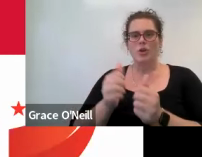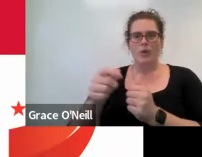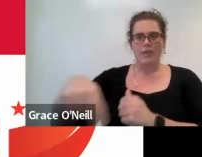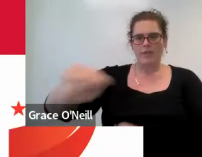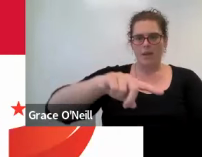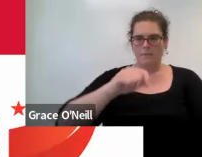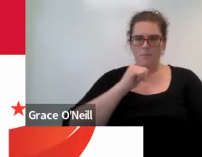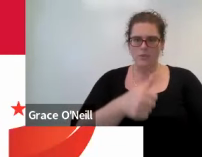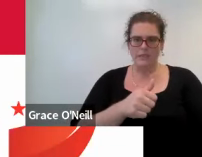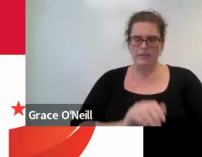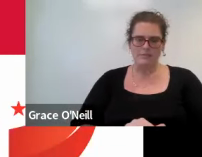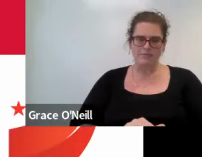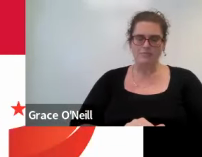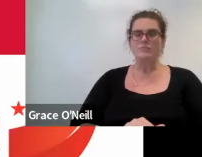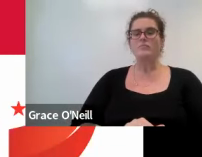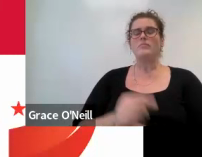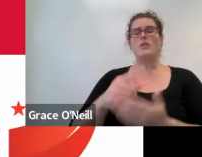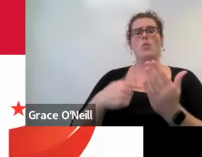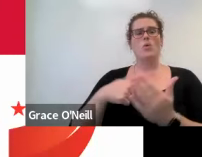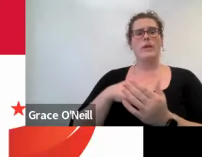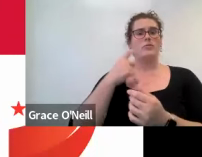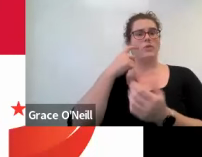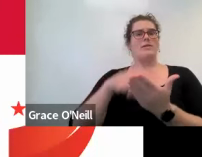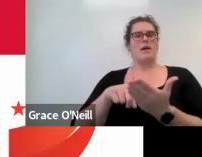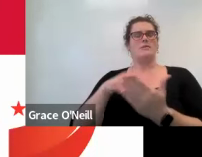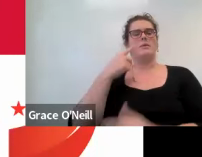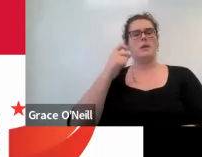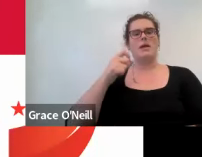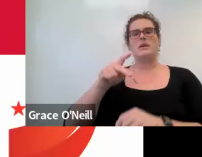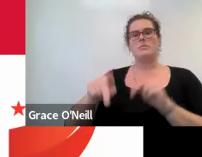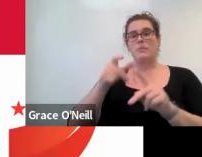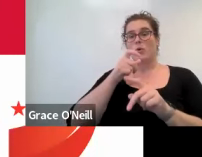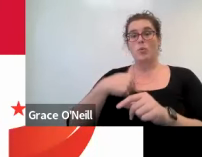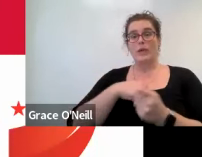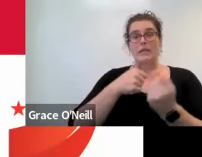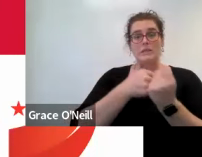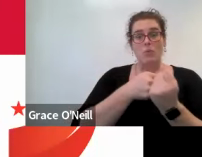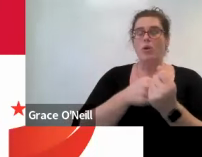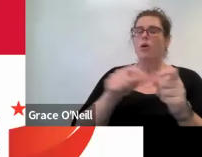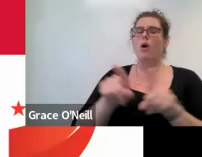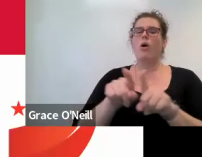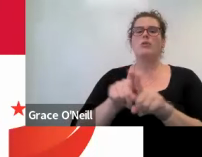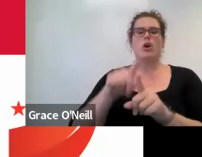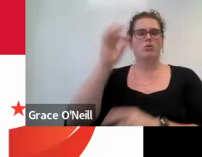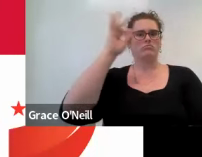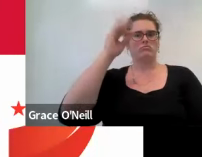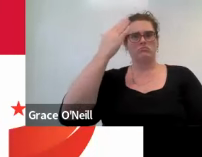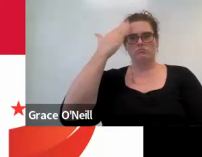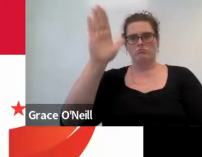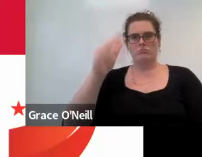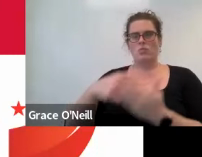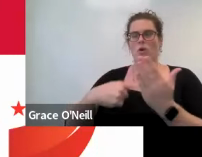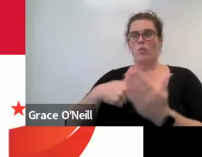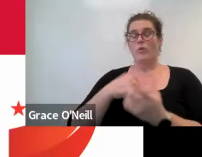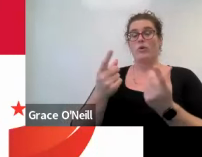we recognized is that the people that we supported also didn't know what we were doing behind the scenes